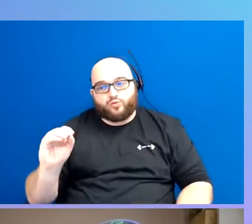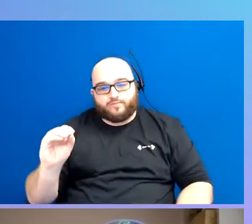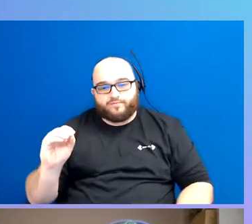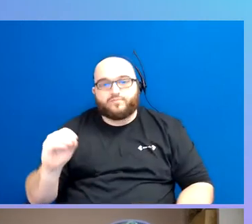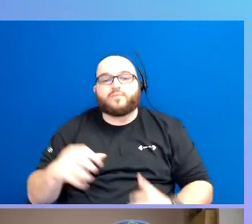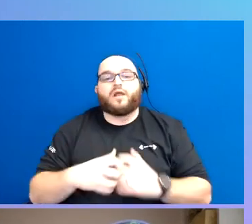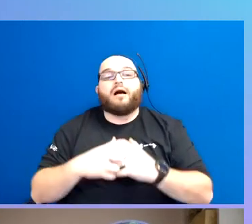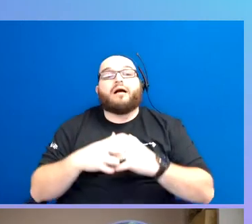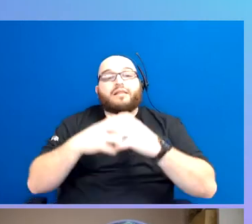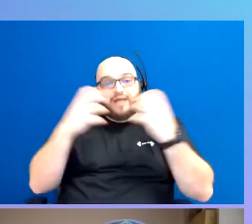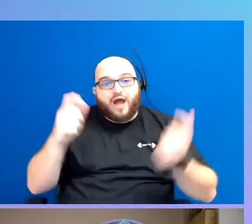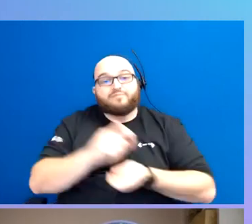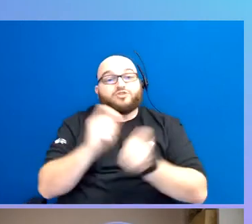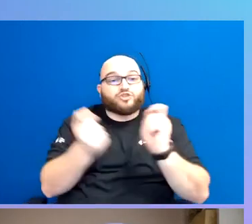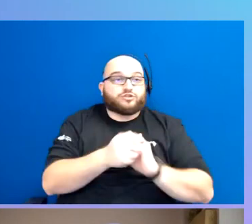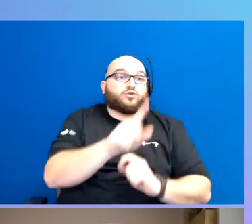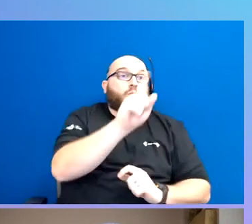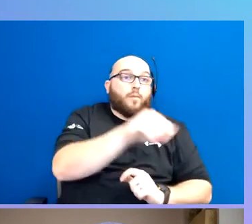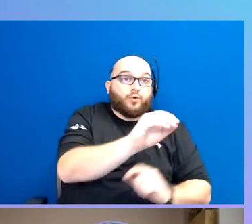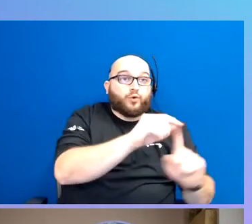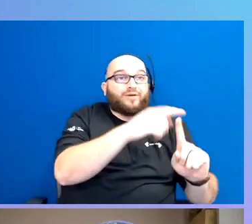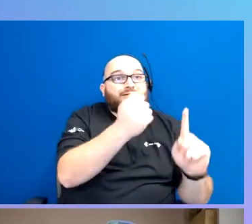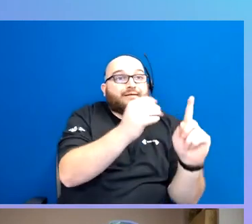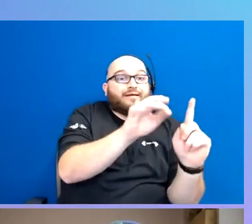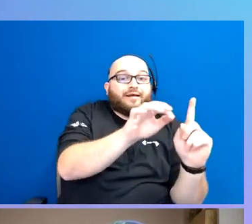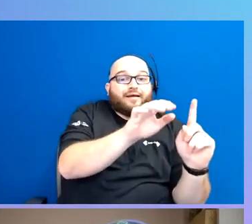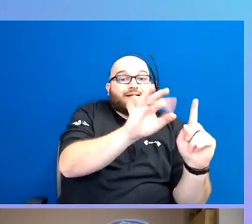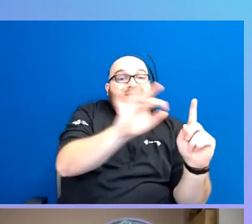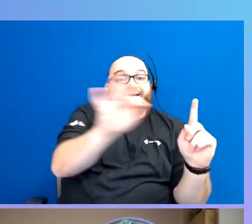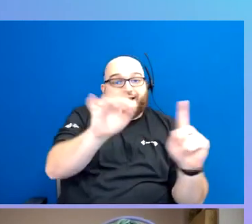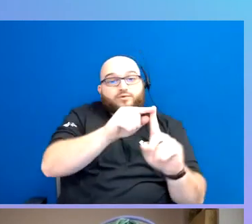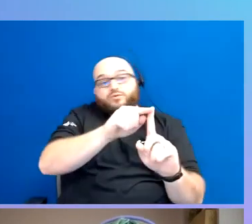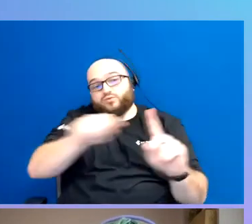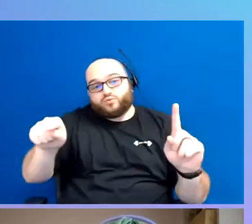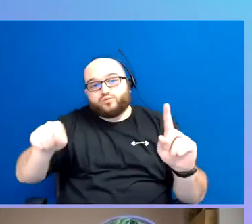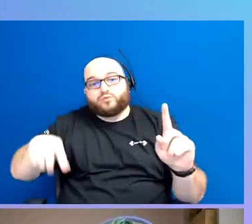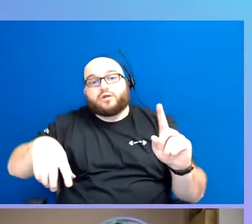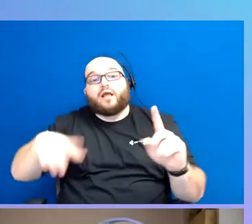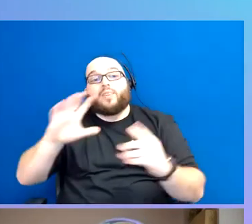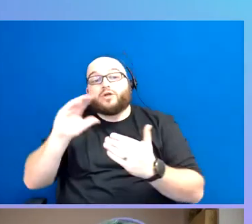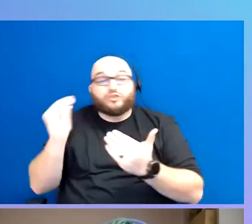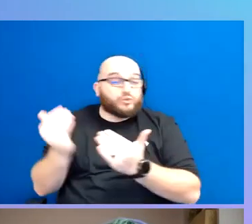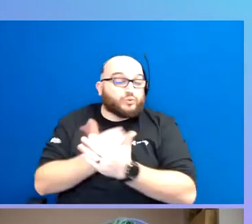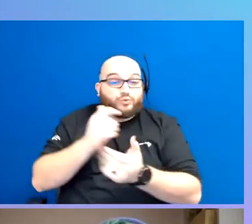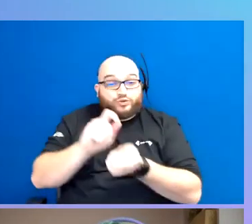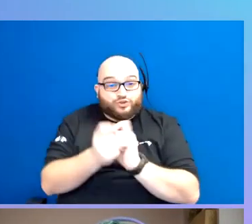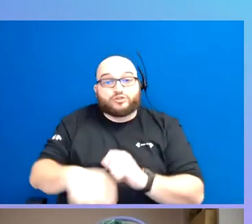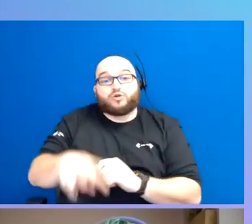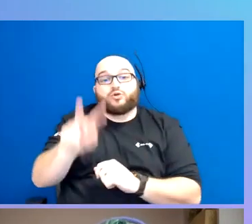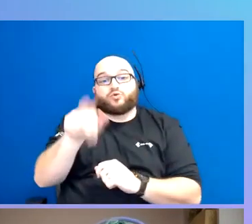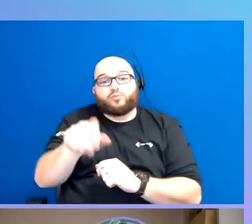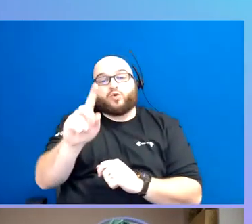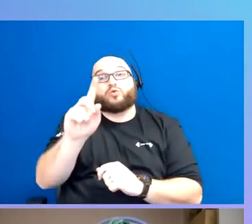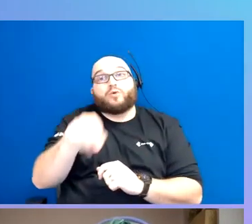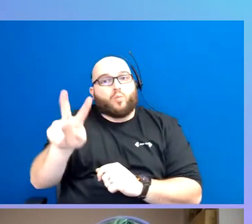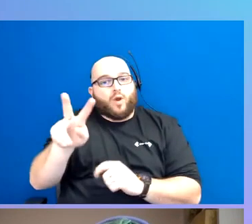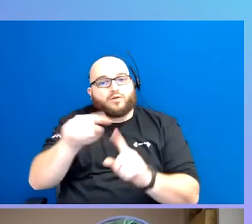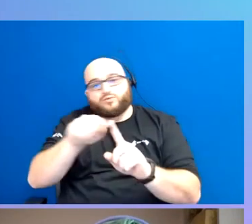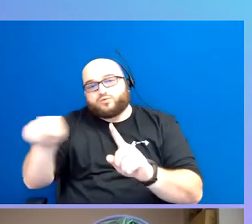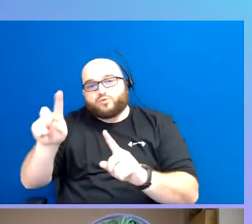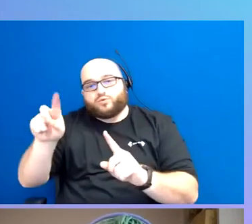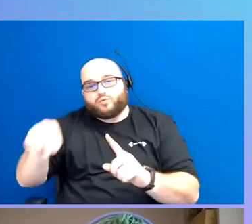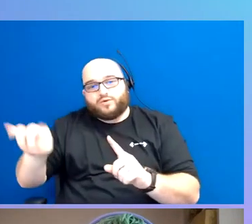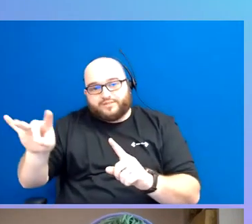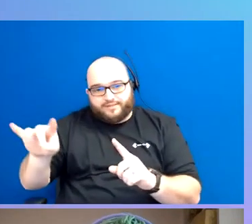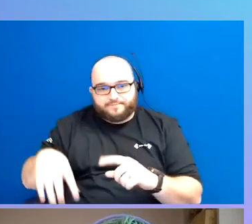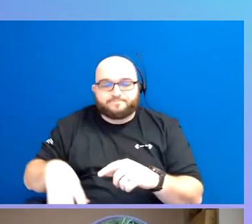happened between 1.0 and 2.0, but 2.0 is our baseline going forward until we get to 3.0, which we'll talk about as well a